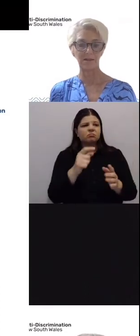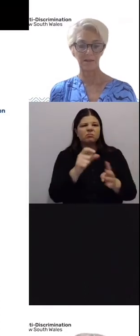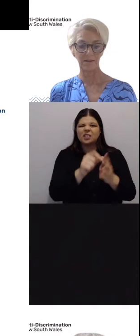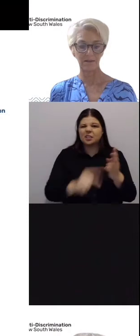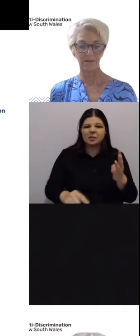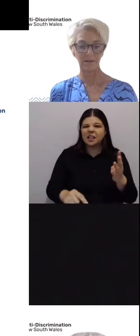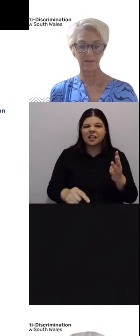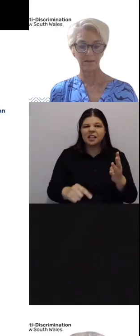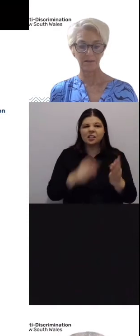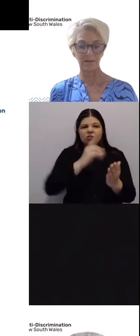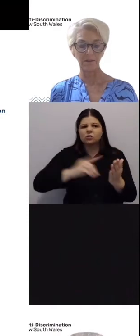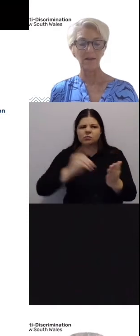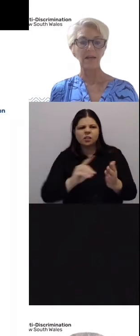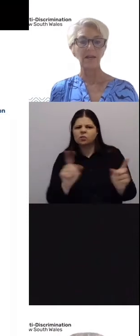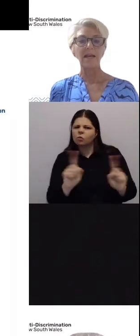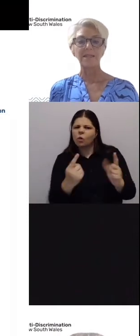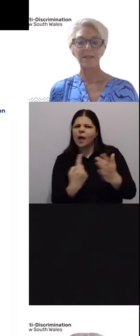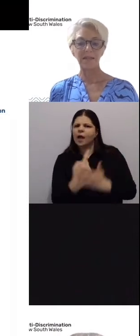discrimination?